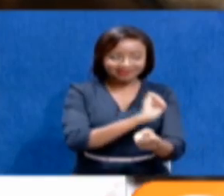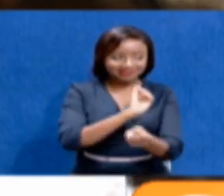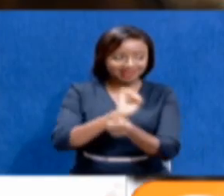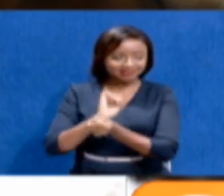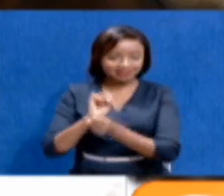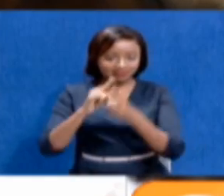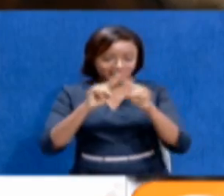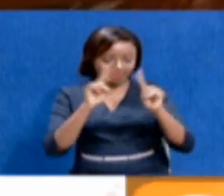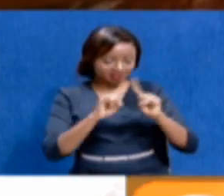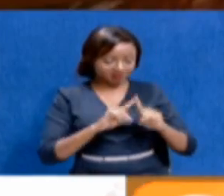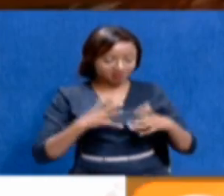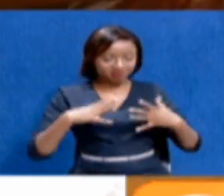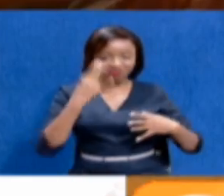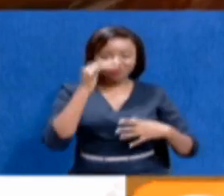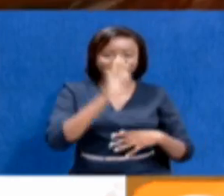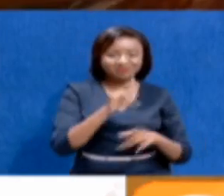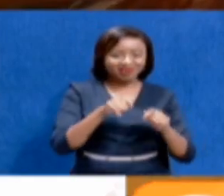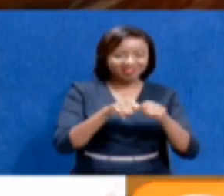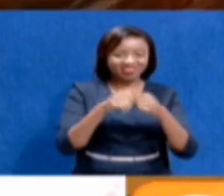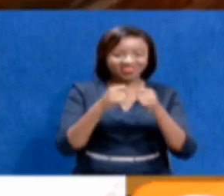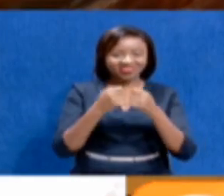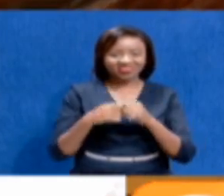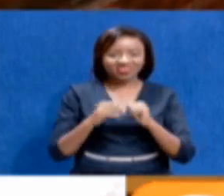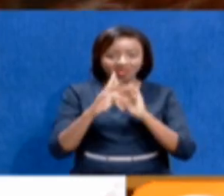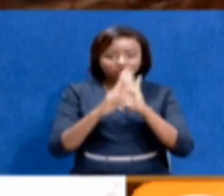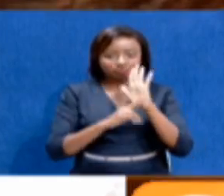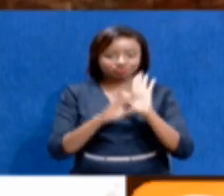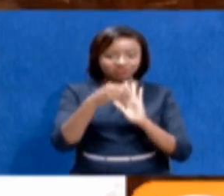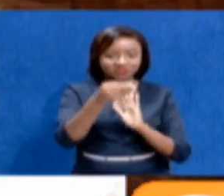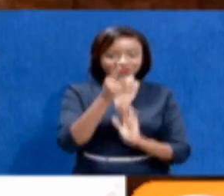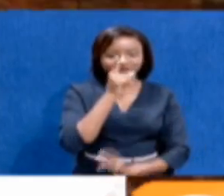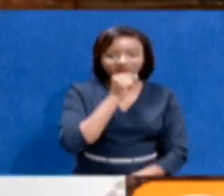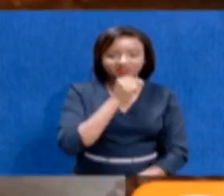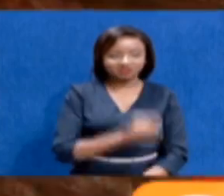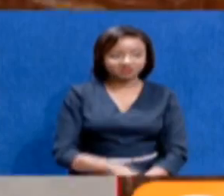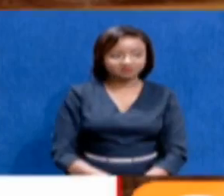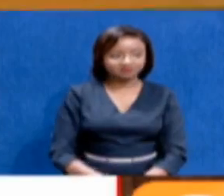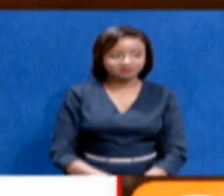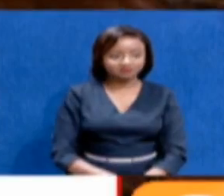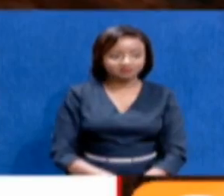revelers for flouting containment measures. Chemutai Goin, Citizen TV, Nairobi.